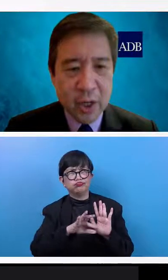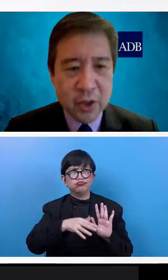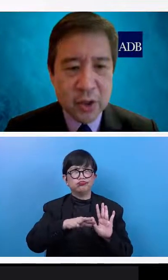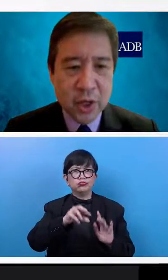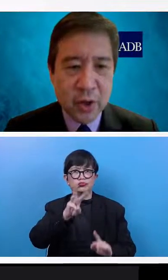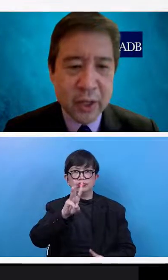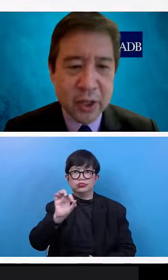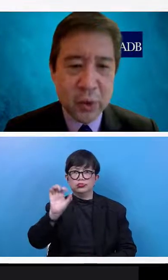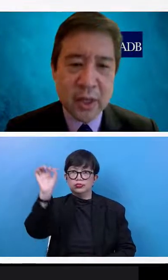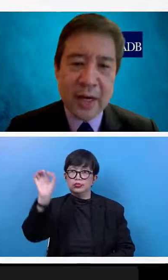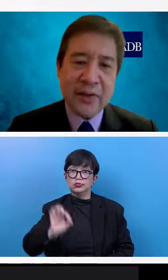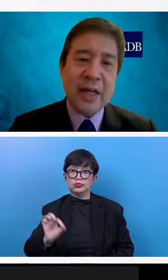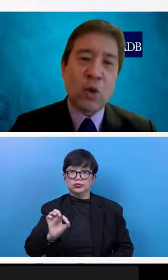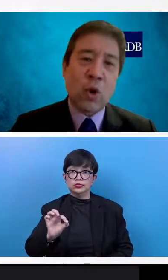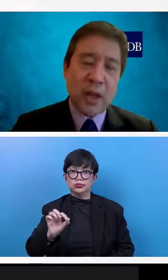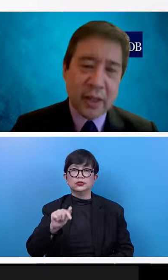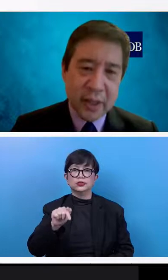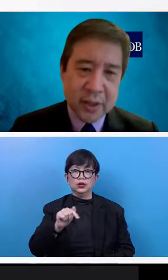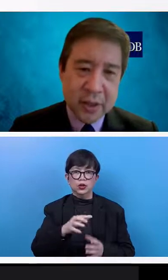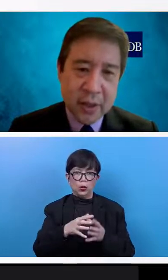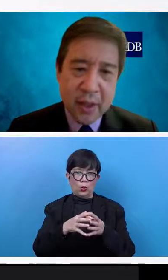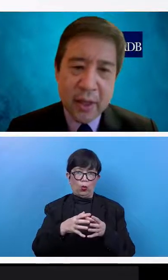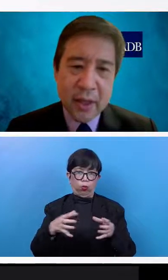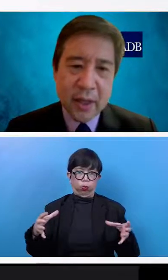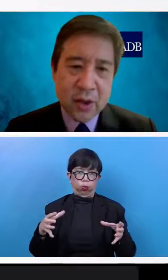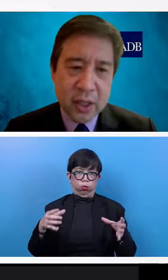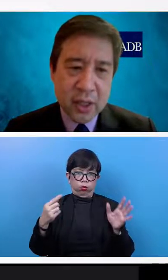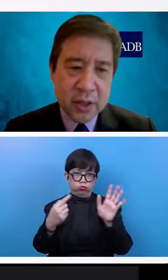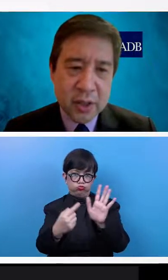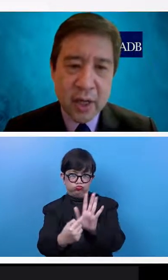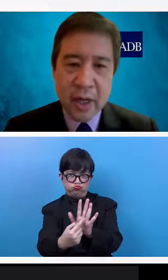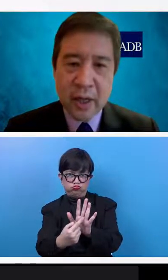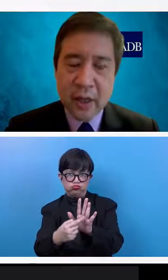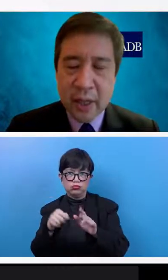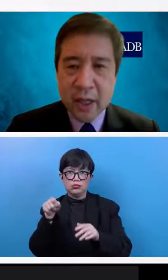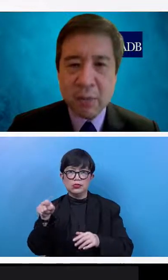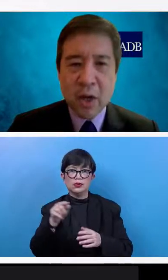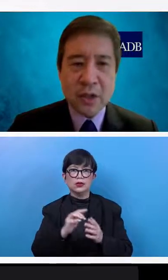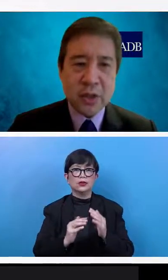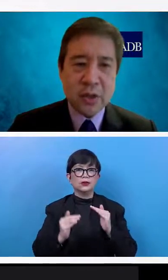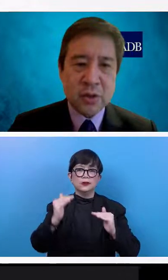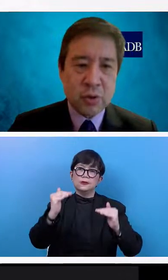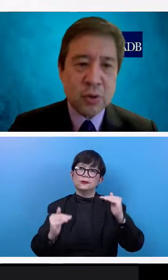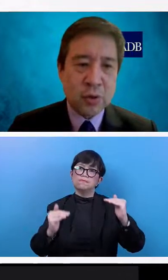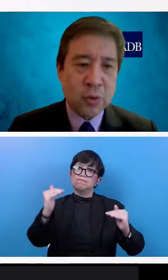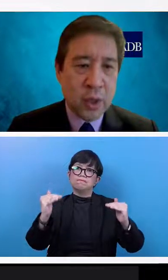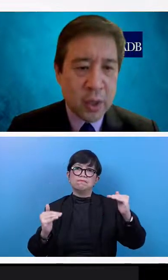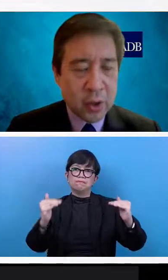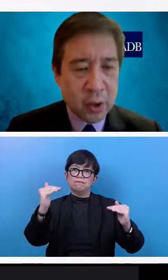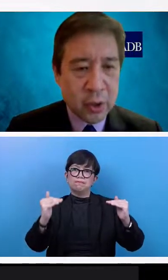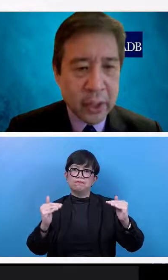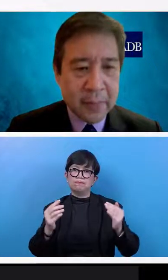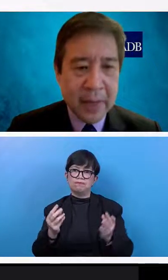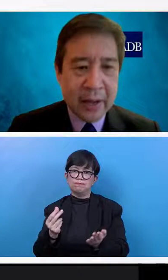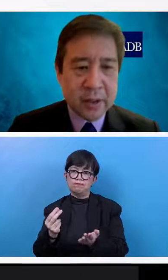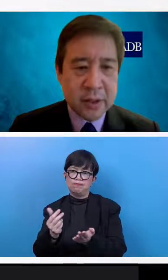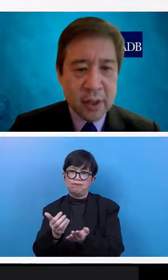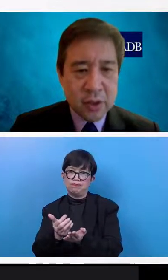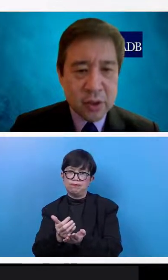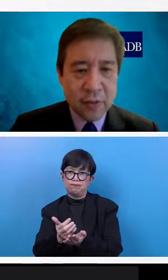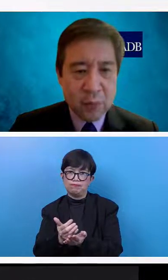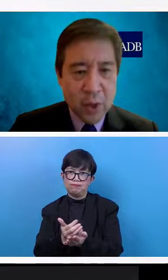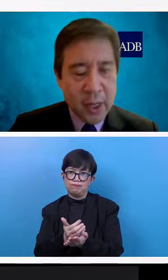we also show that there was a lot of inequalities in these income losses due to the learning